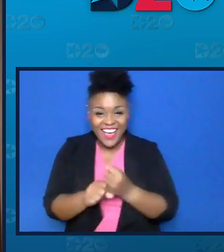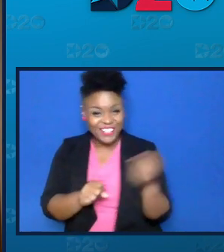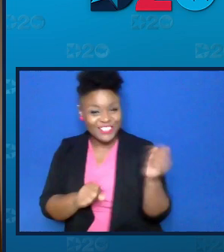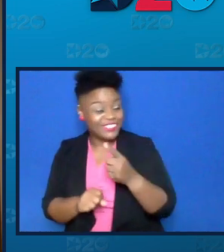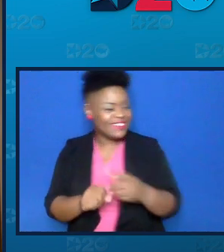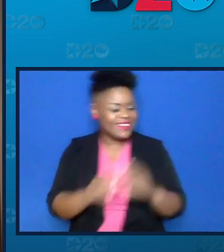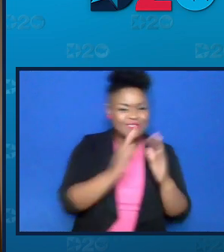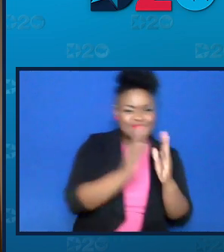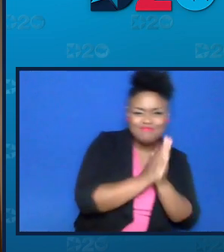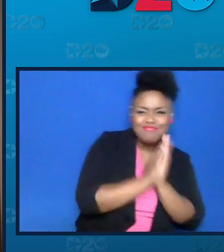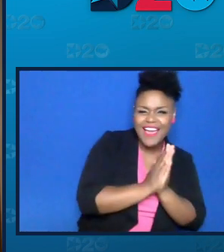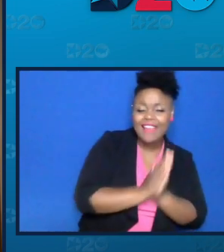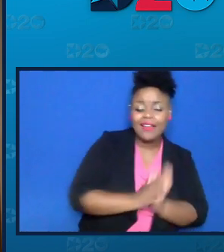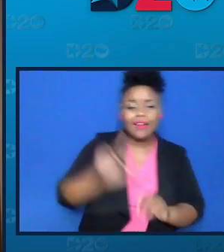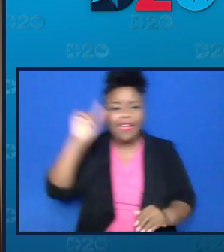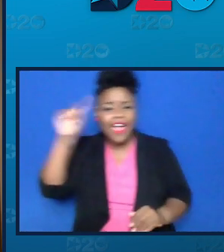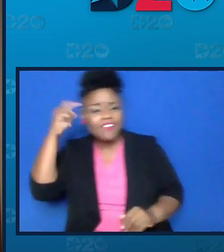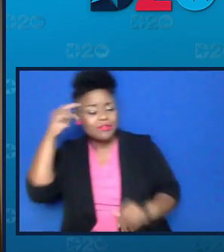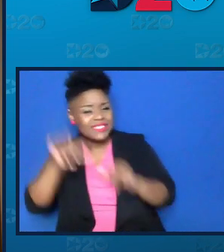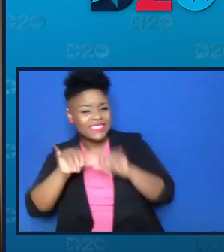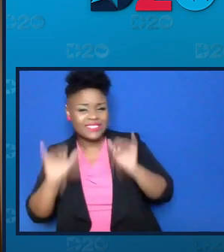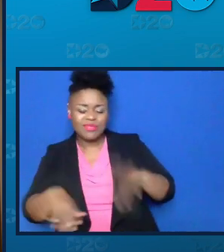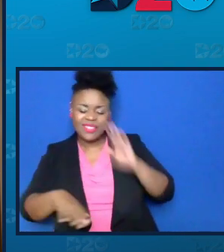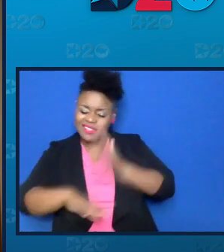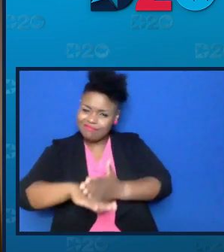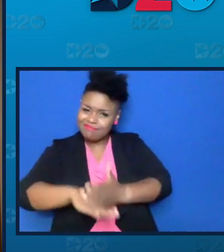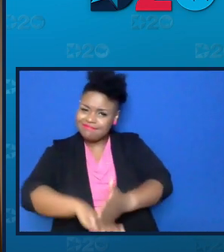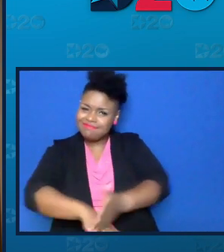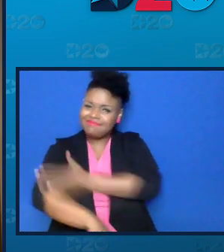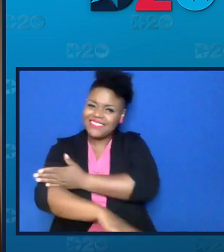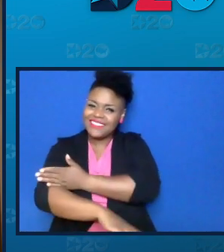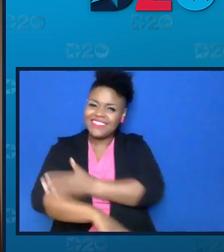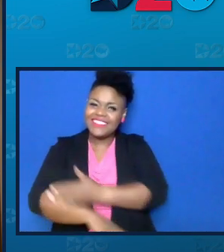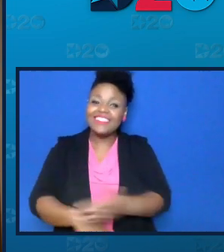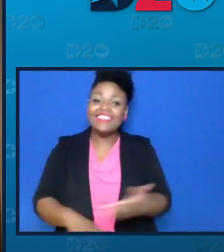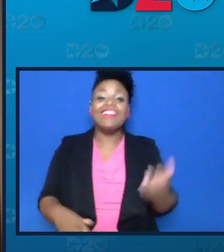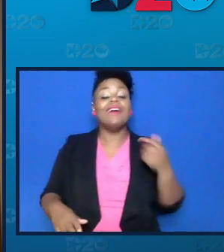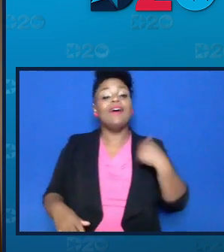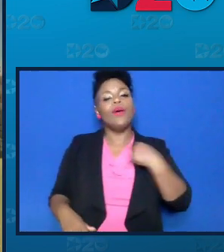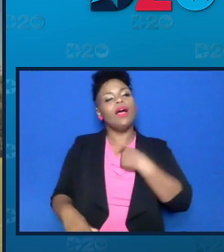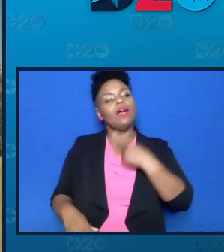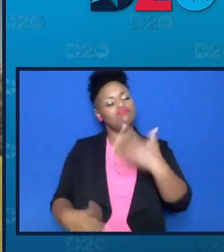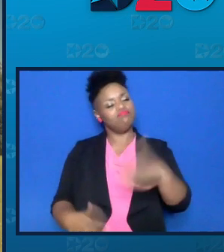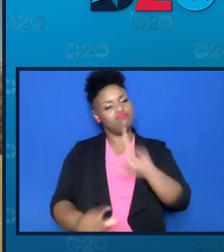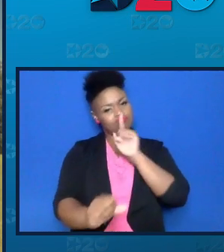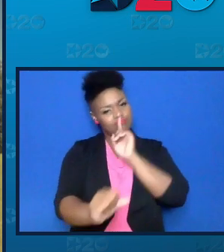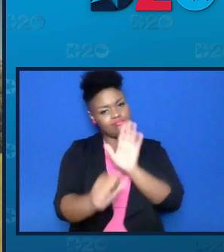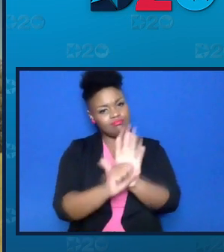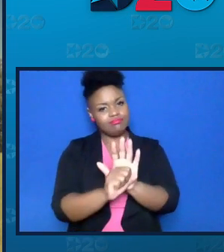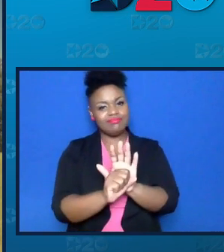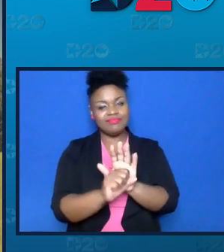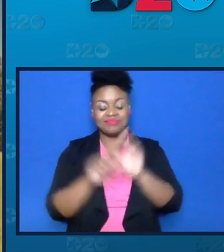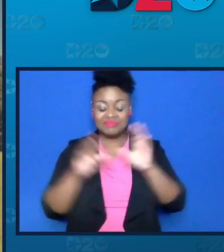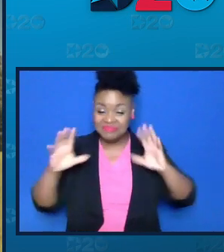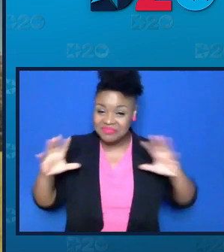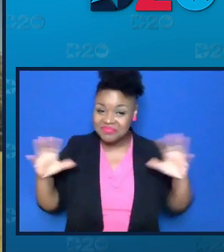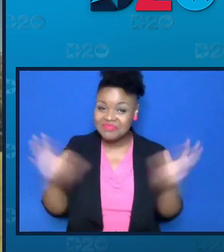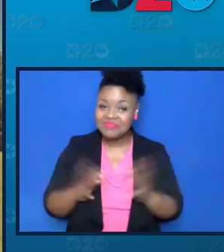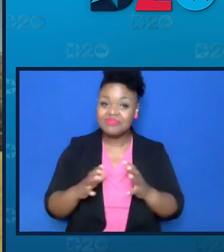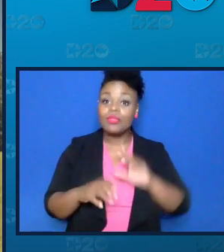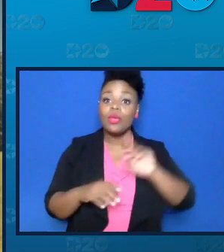world. We recommit ourselves to come together, one nation, under God. One nation, under